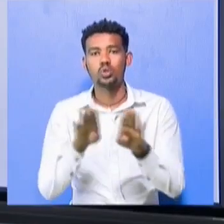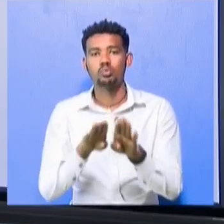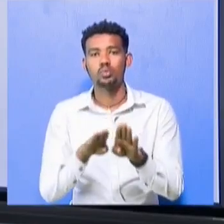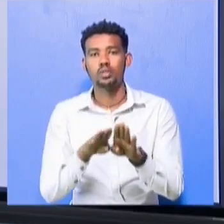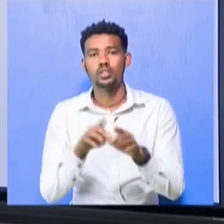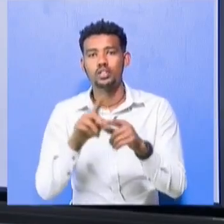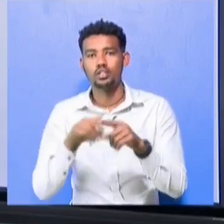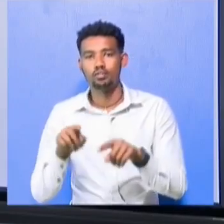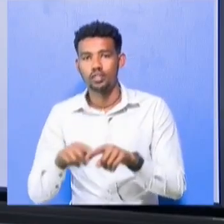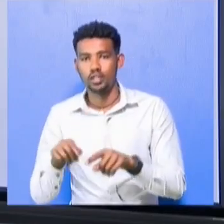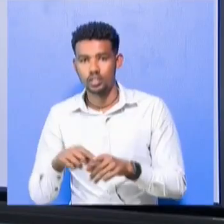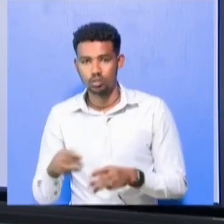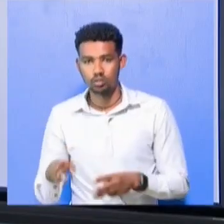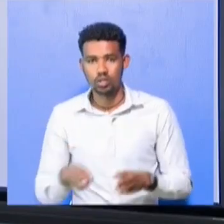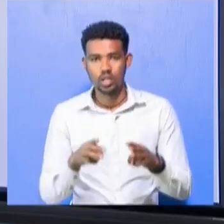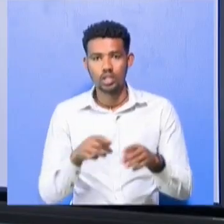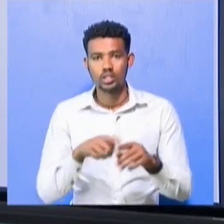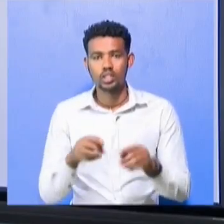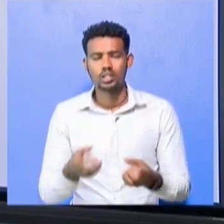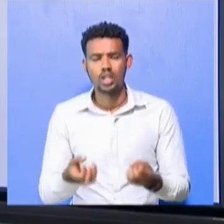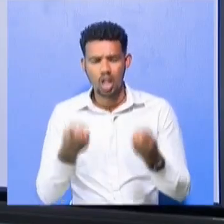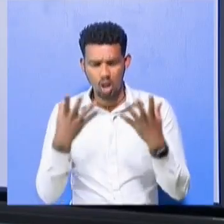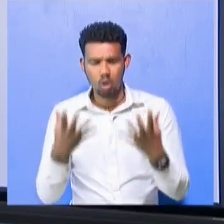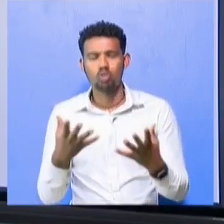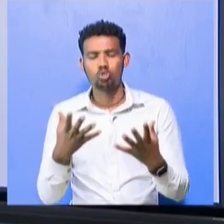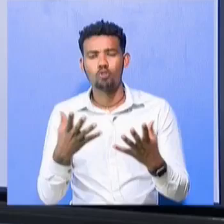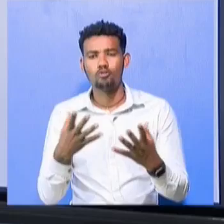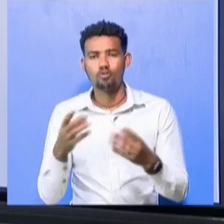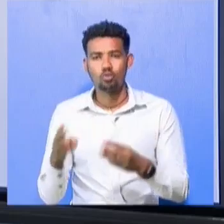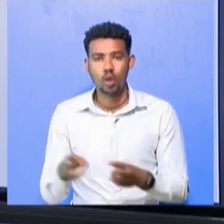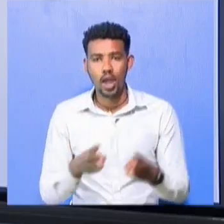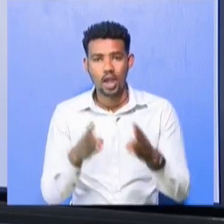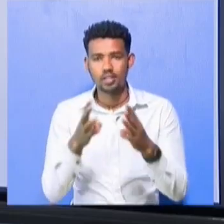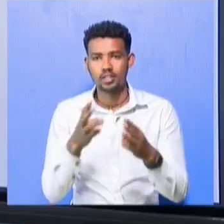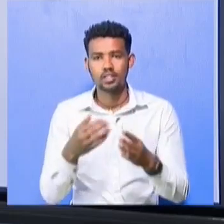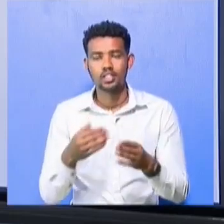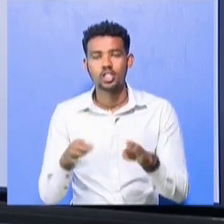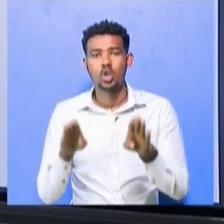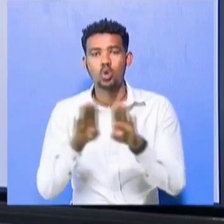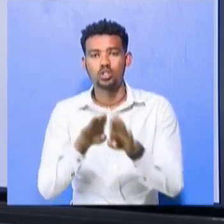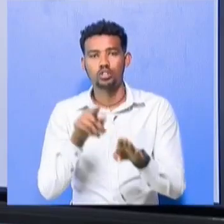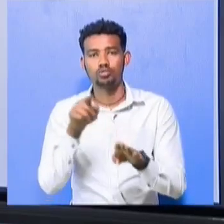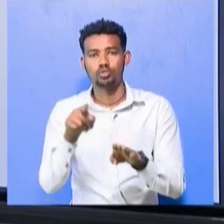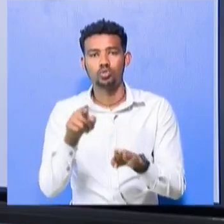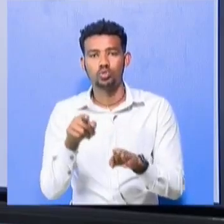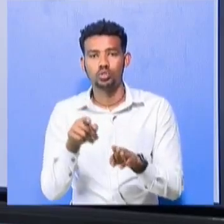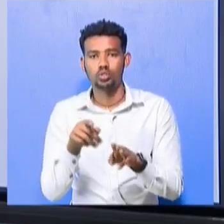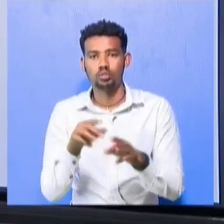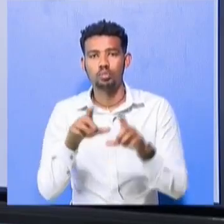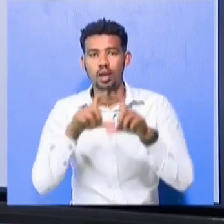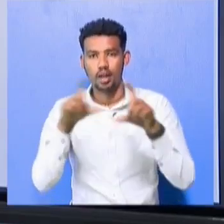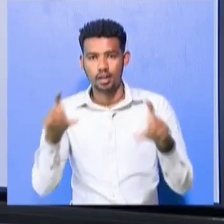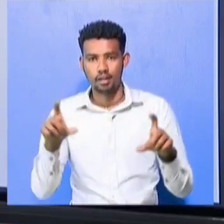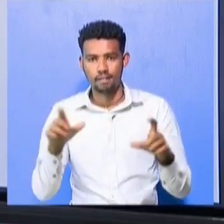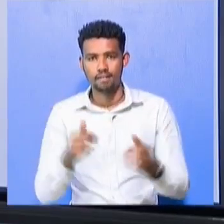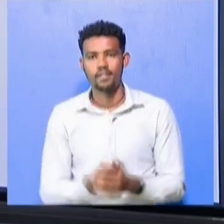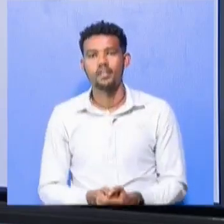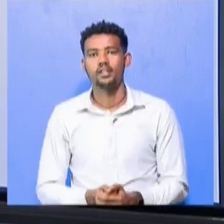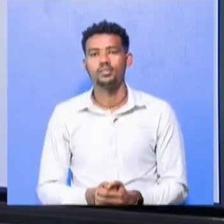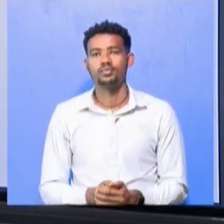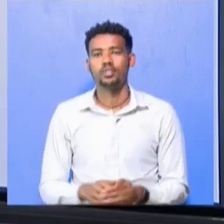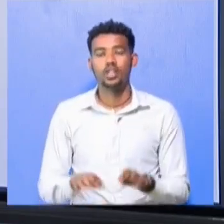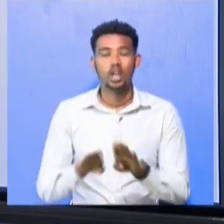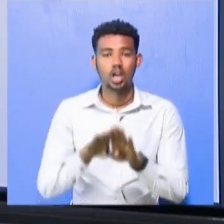different approaches. There are a lot of ways actually. Okay, a lot of ways are closing your paragraph. As you have stated earlier in the